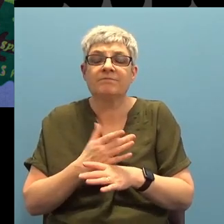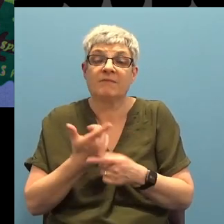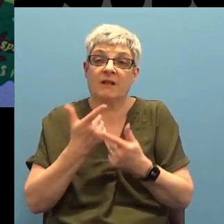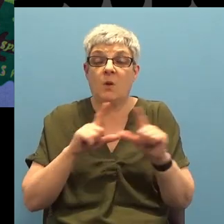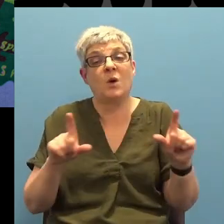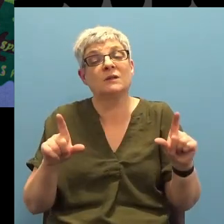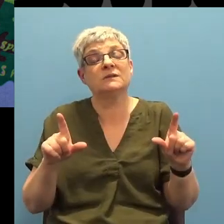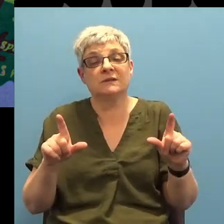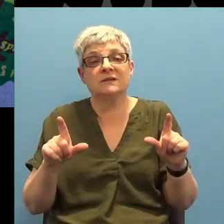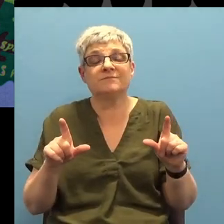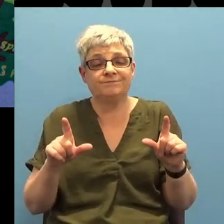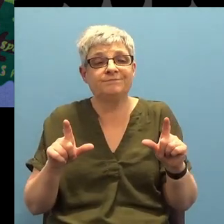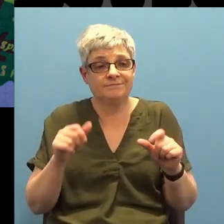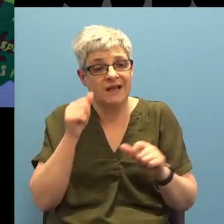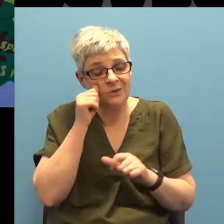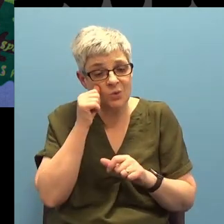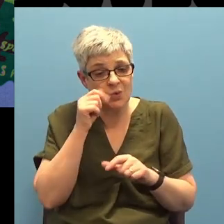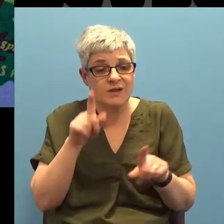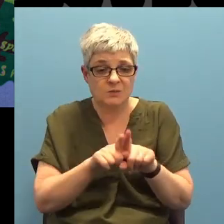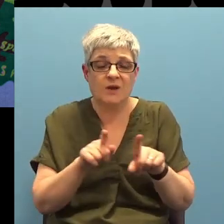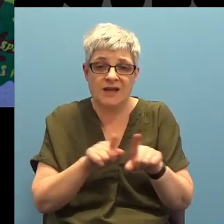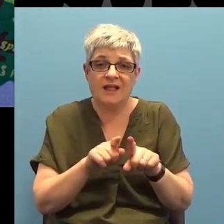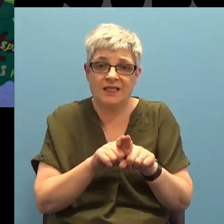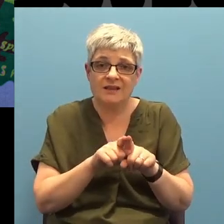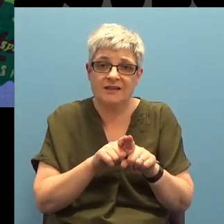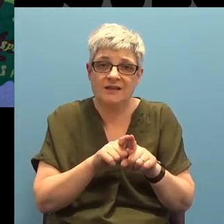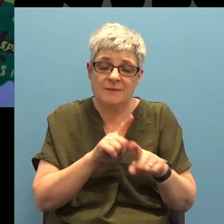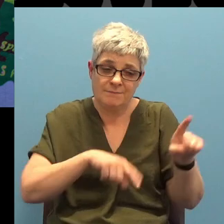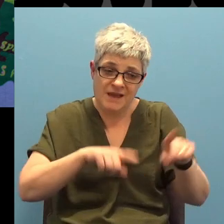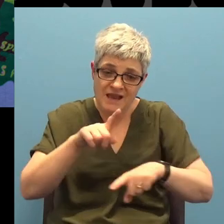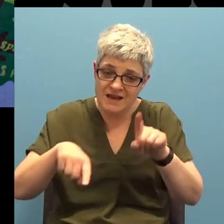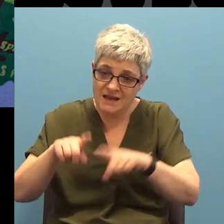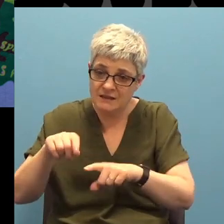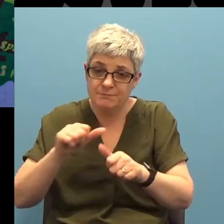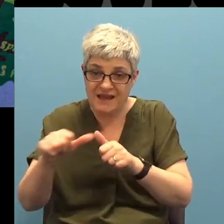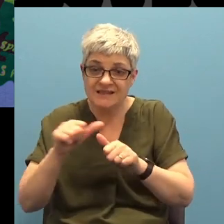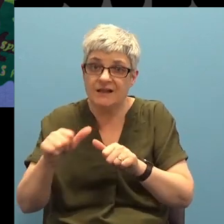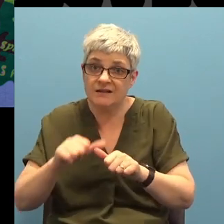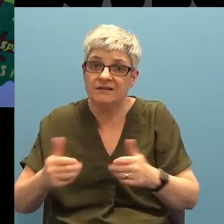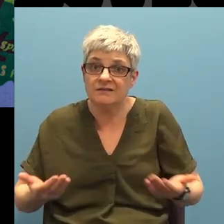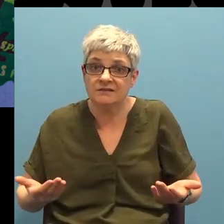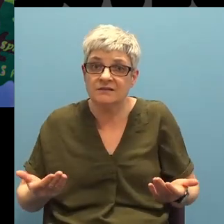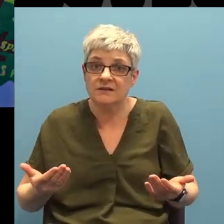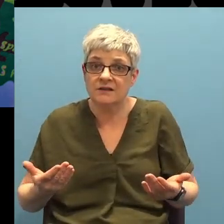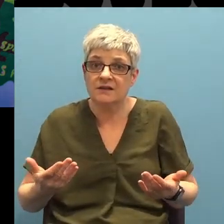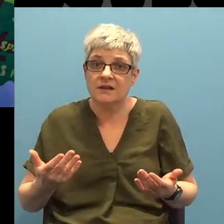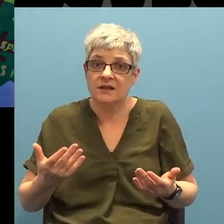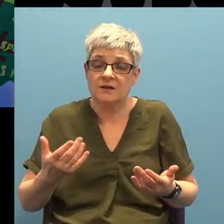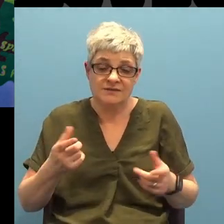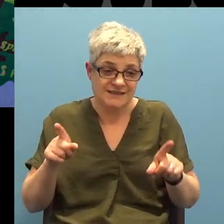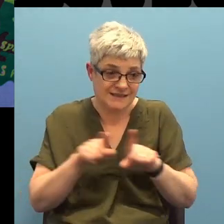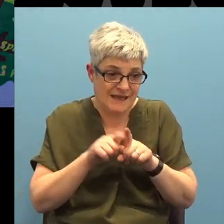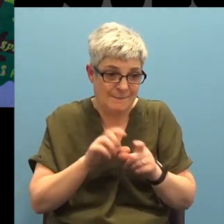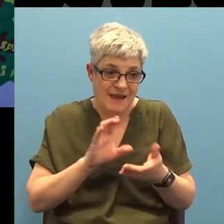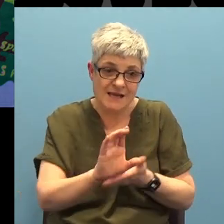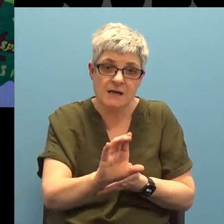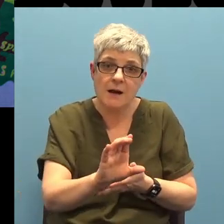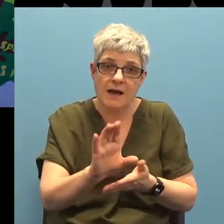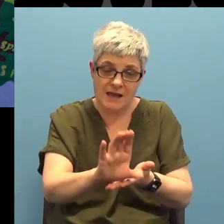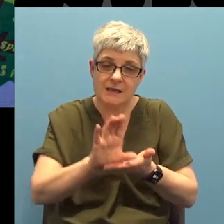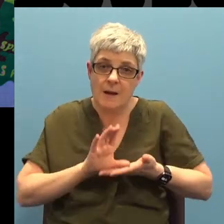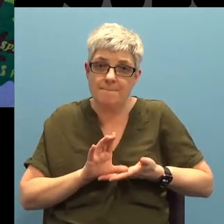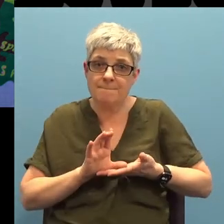And Lord, there's been quite a few instances too of many of us being better off. We've had the same income, but not the